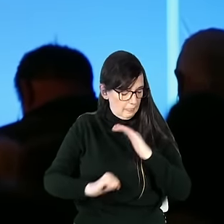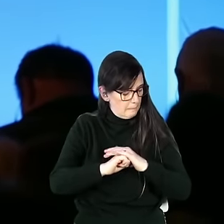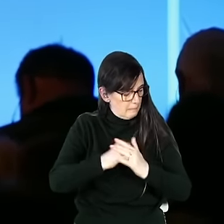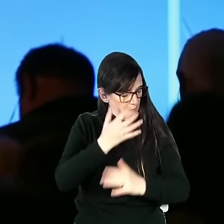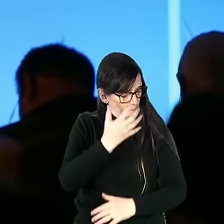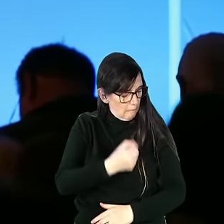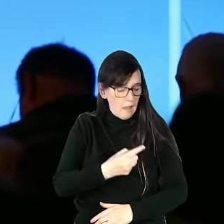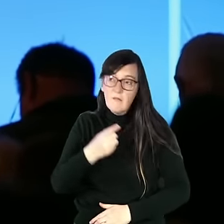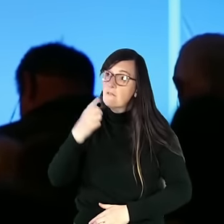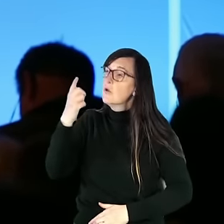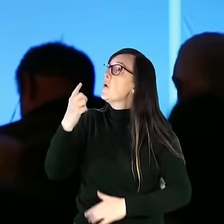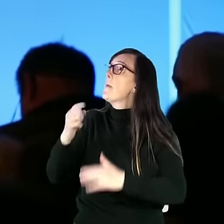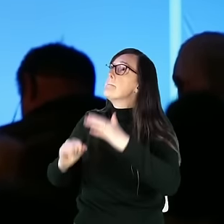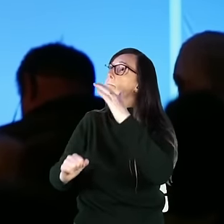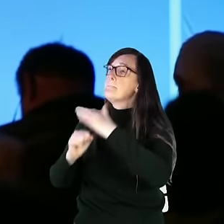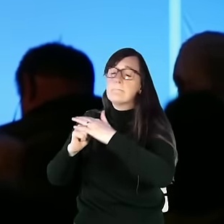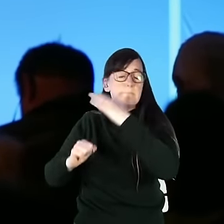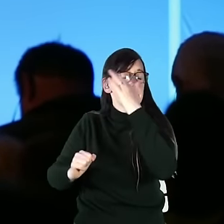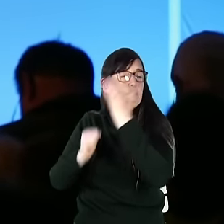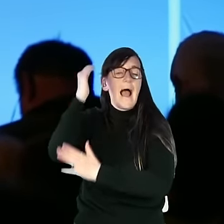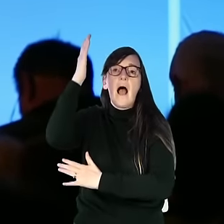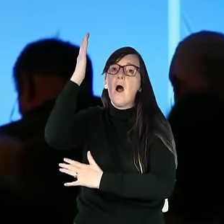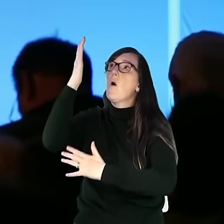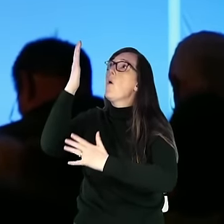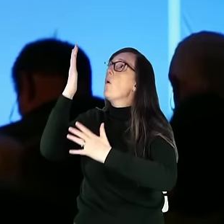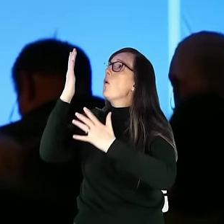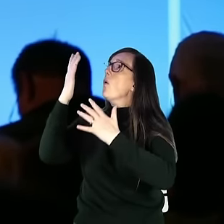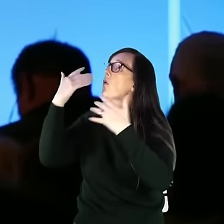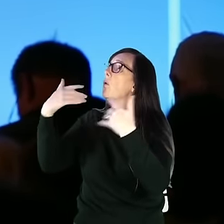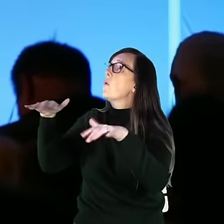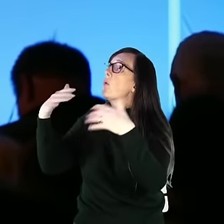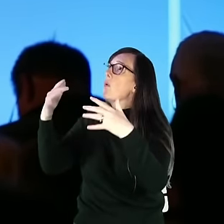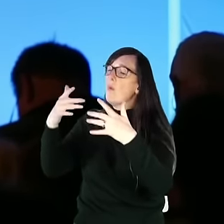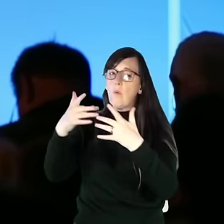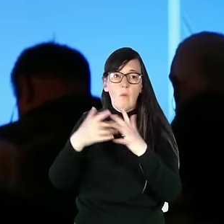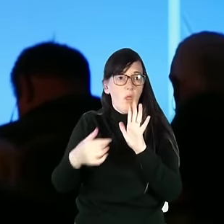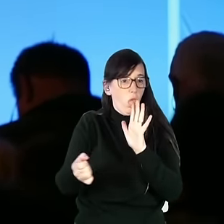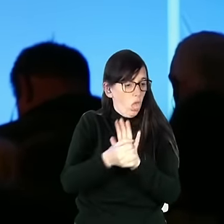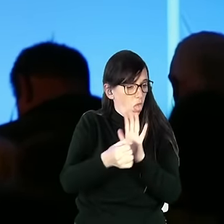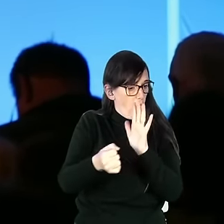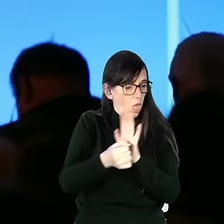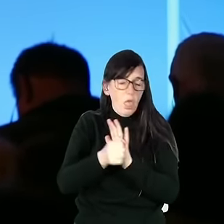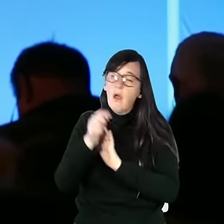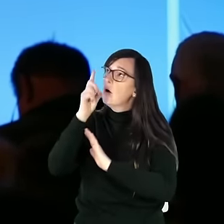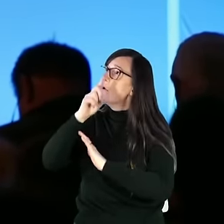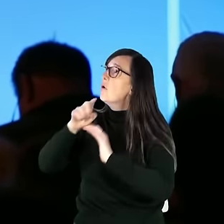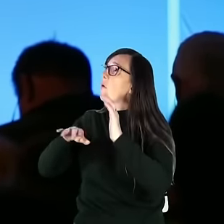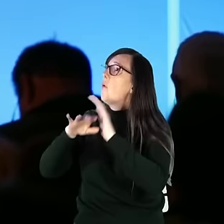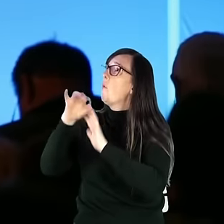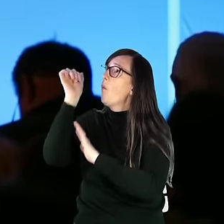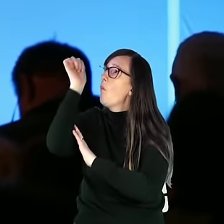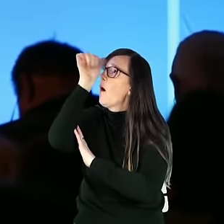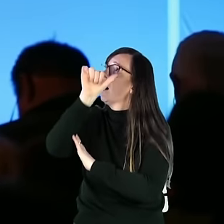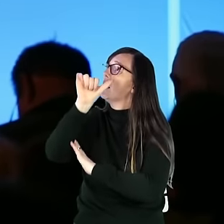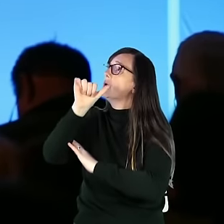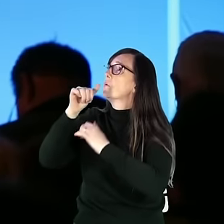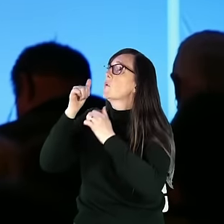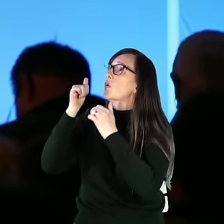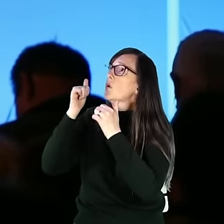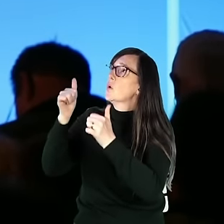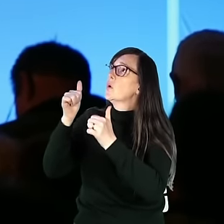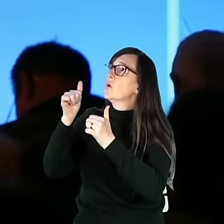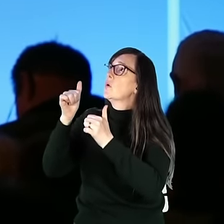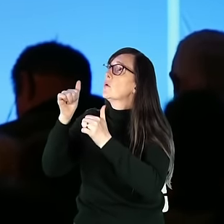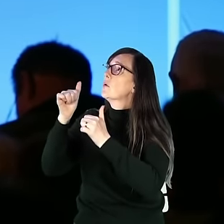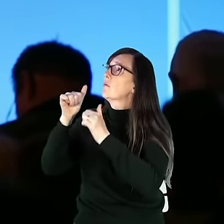We are so often so foolish, and you are all wise, all good, all